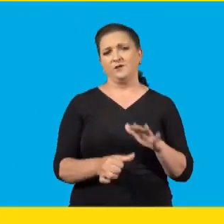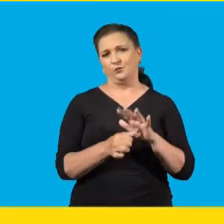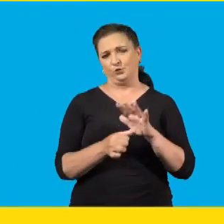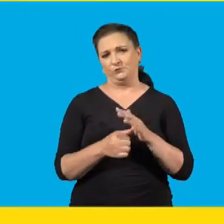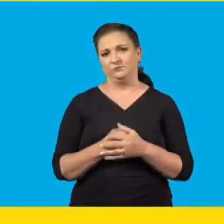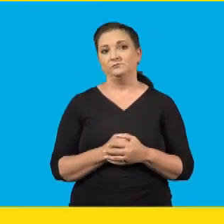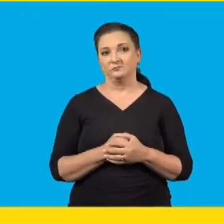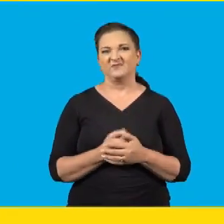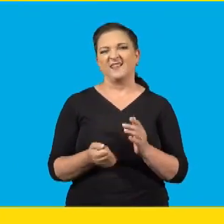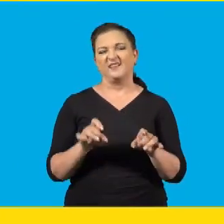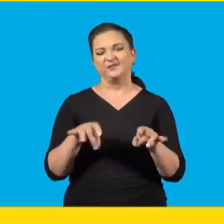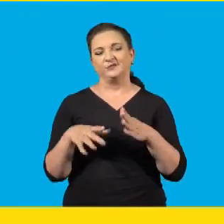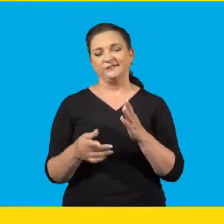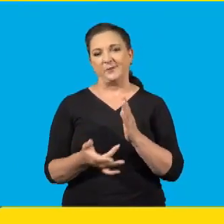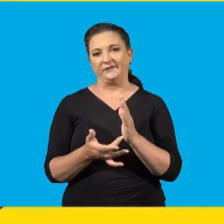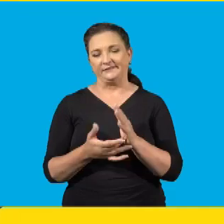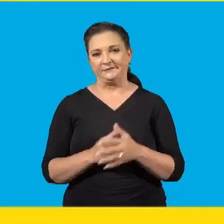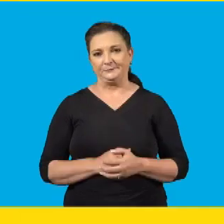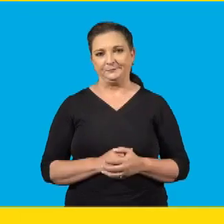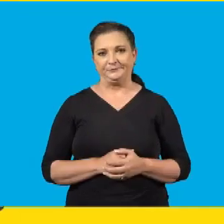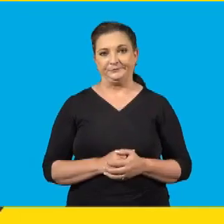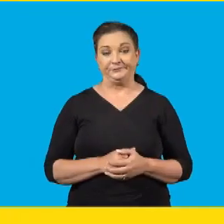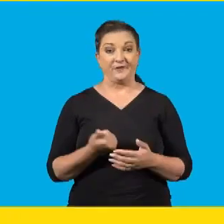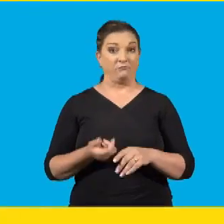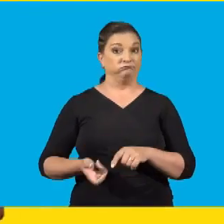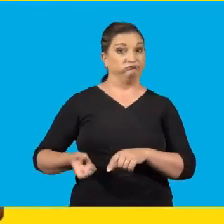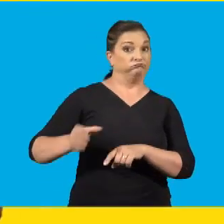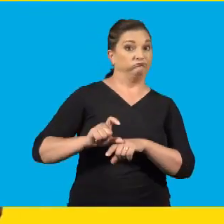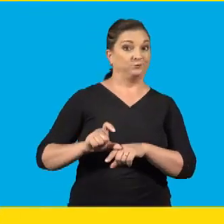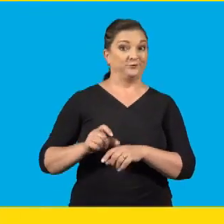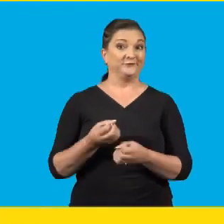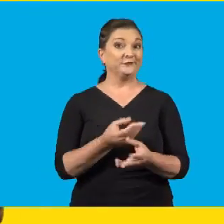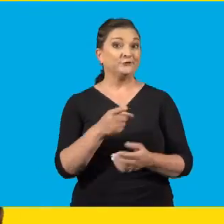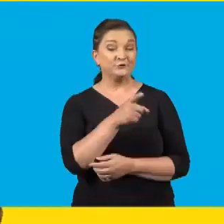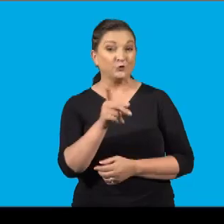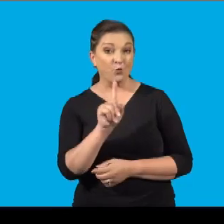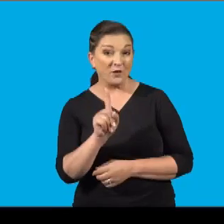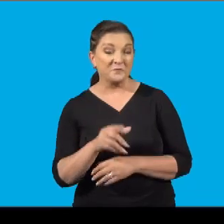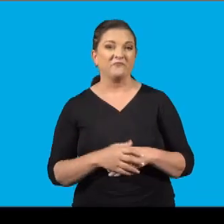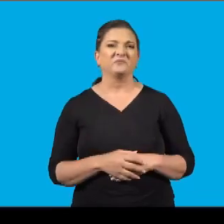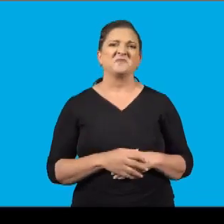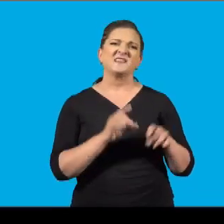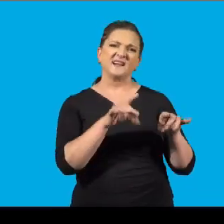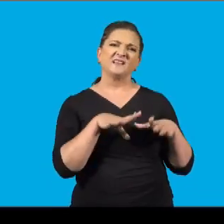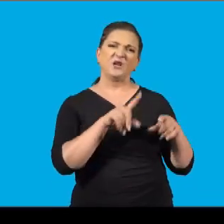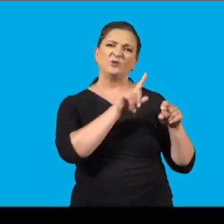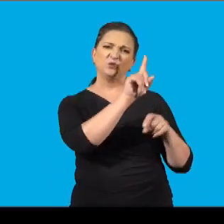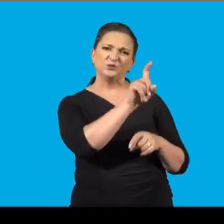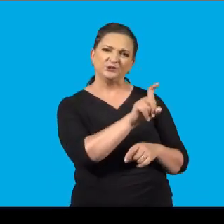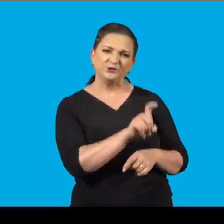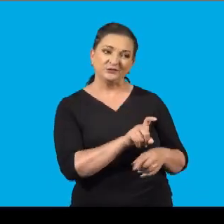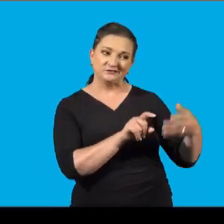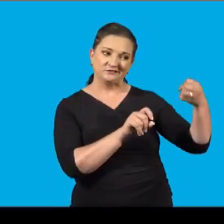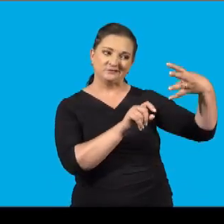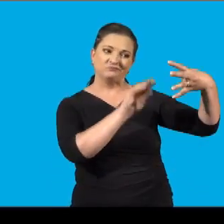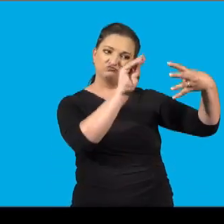very important exam techniques. Now, as a bonus, I've given you further exam questions